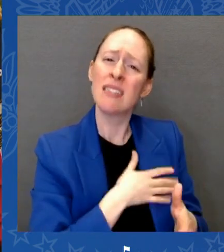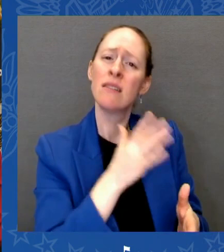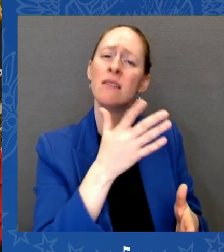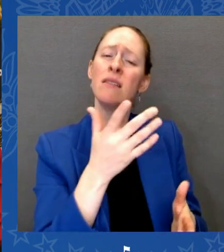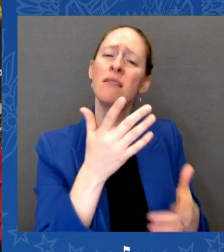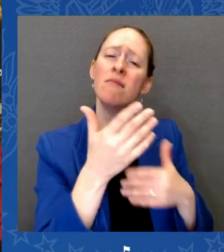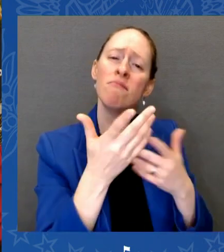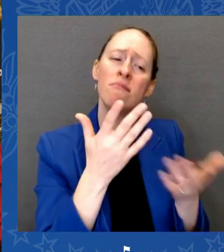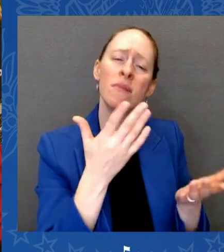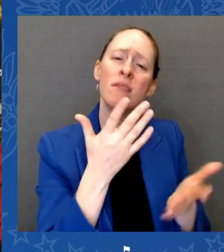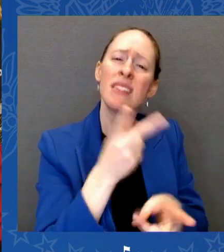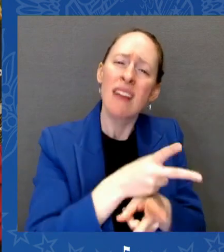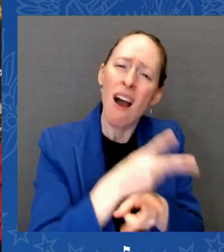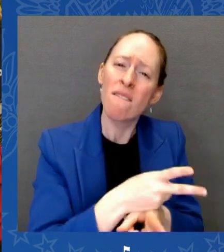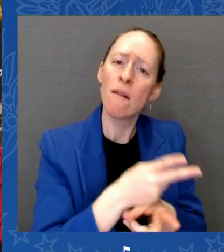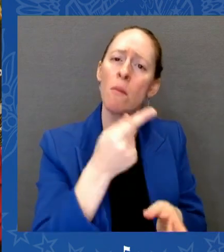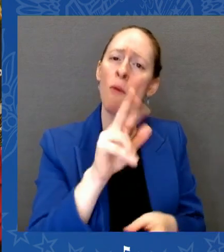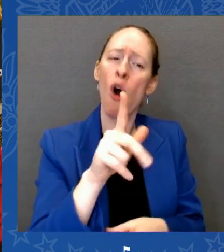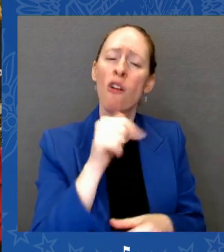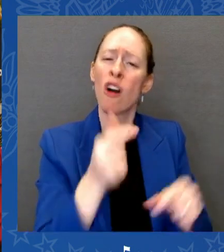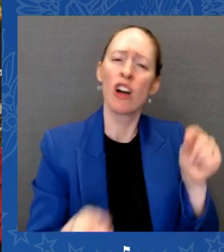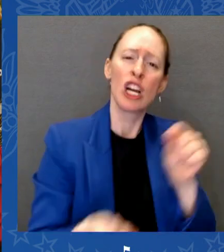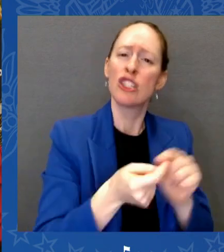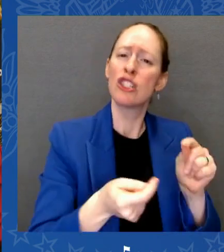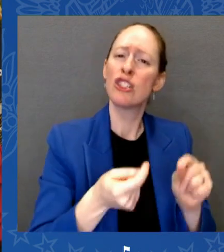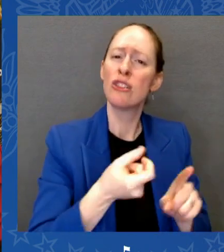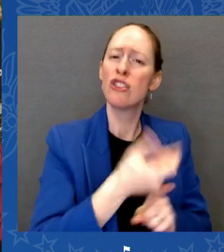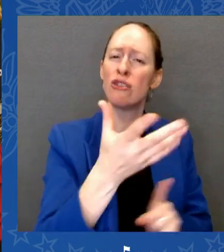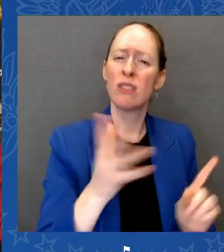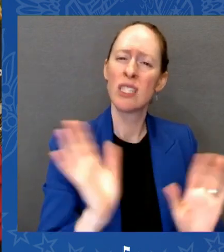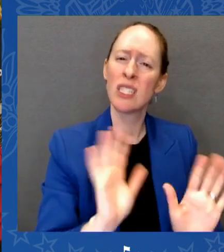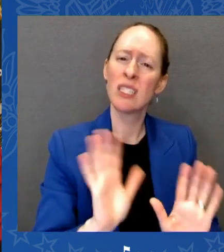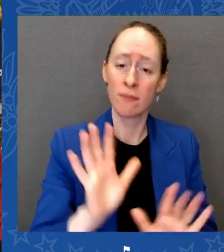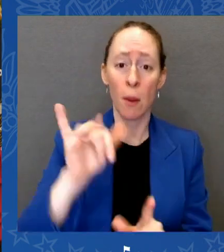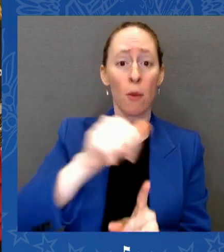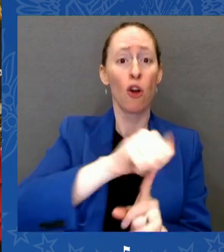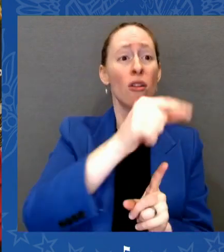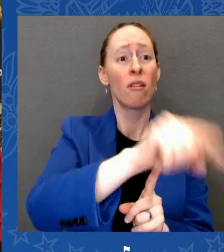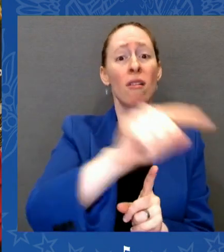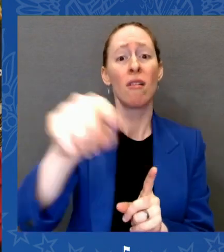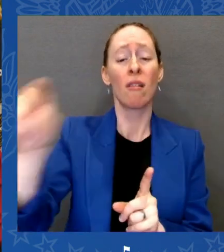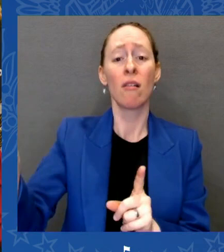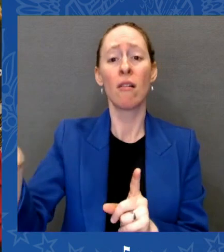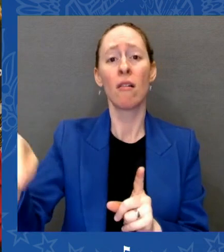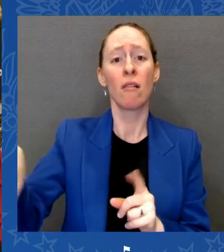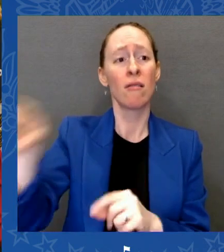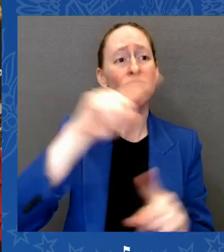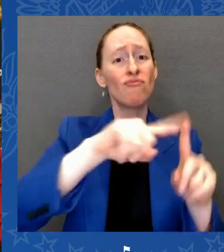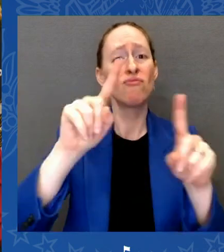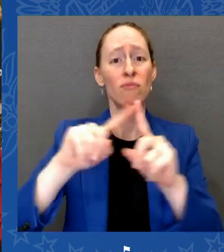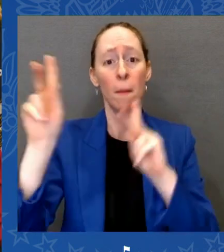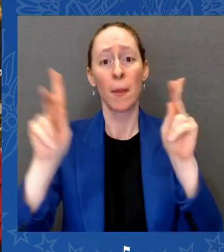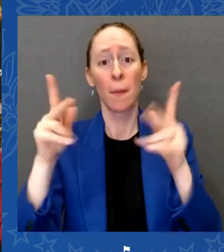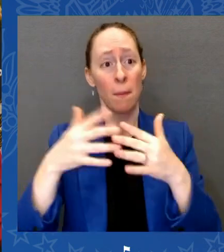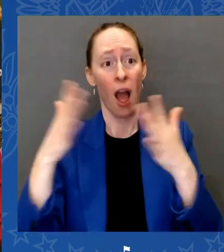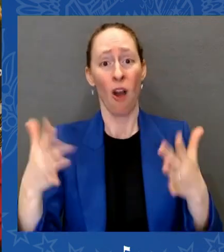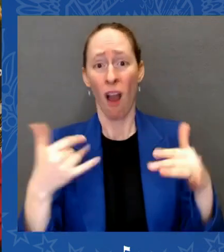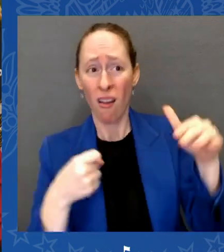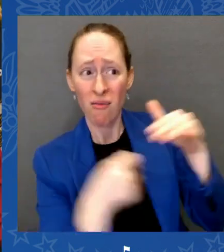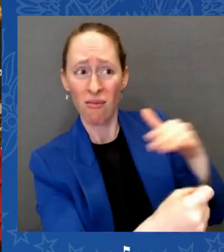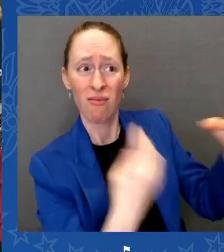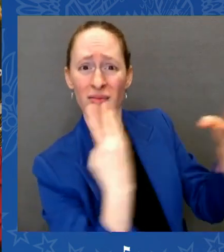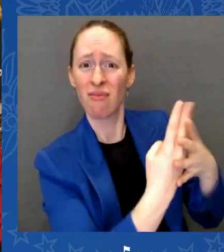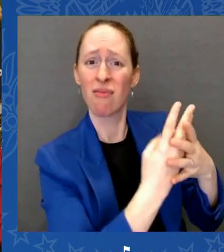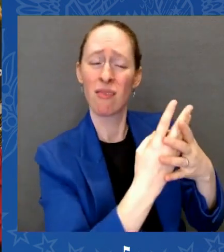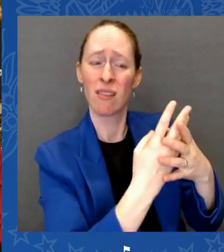one extra day if we can bring that person home. My administration has now brought home dozens of Americans who were wrongfully detained or held